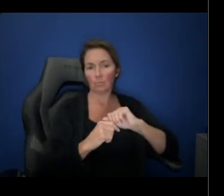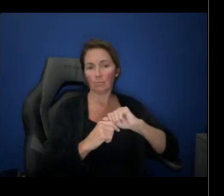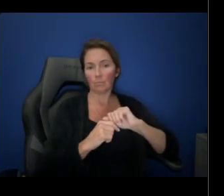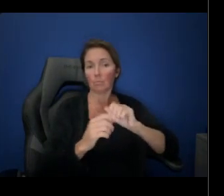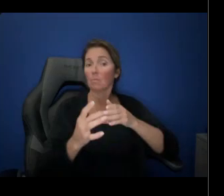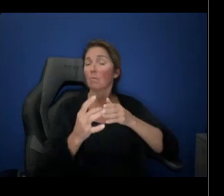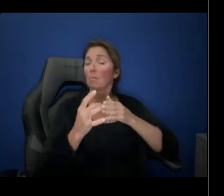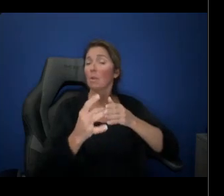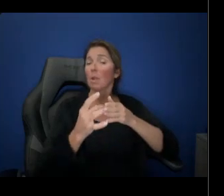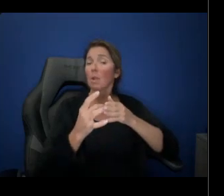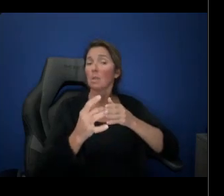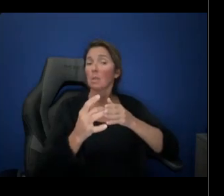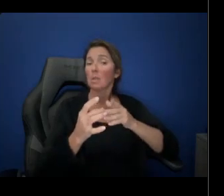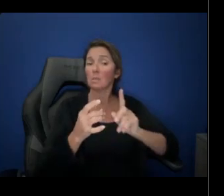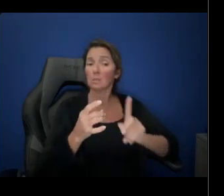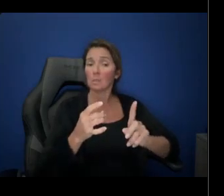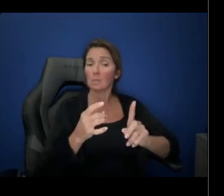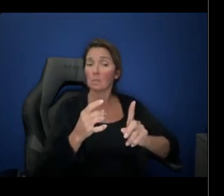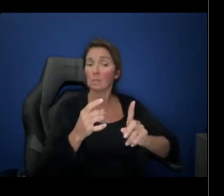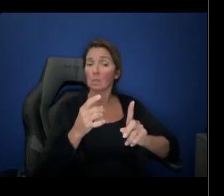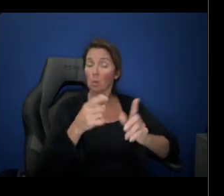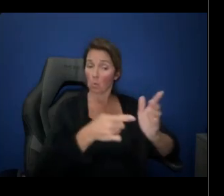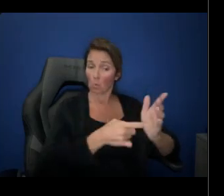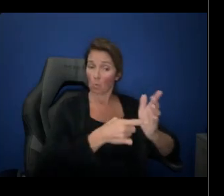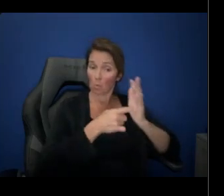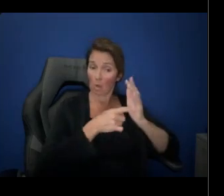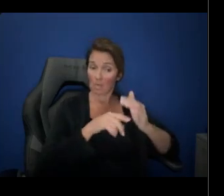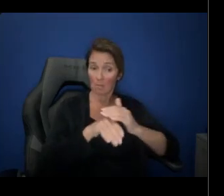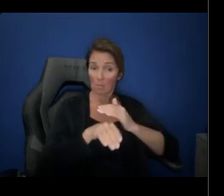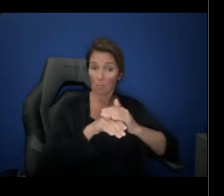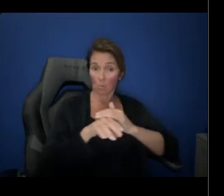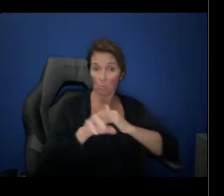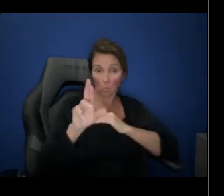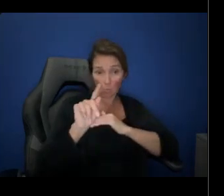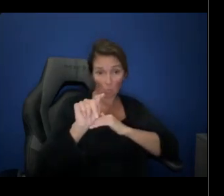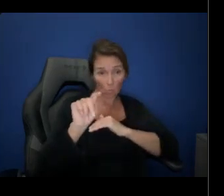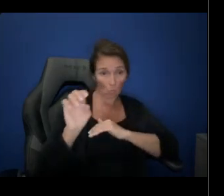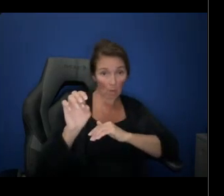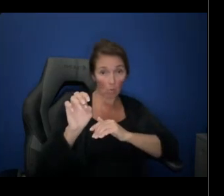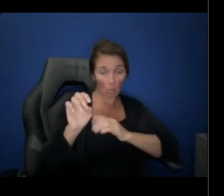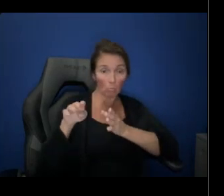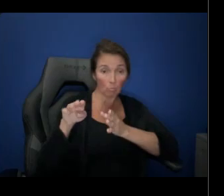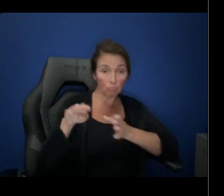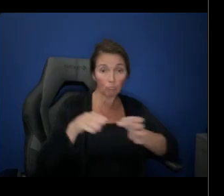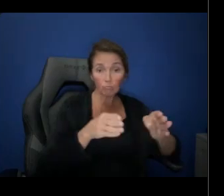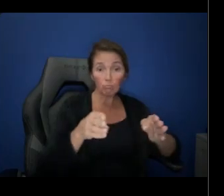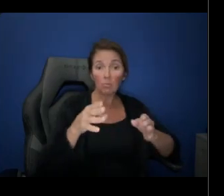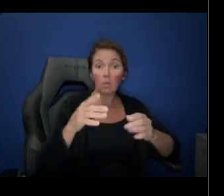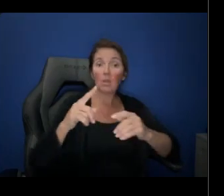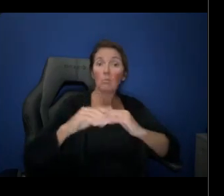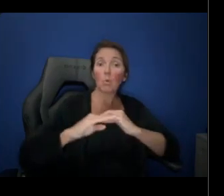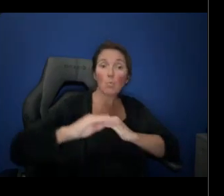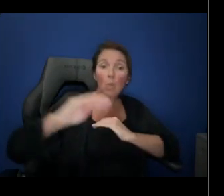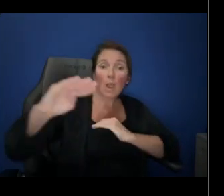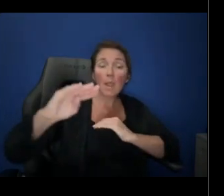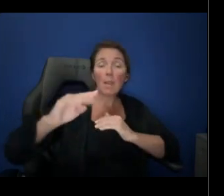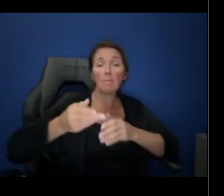The guidelines do not require an accessible route by way of a ramp or a